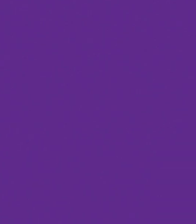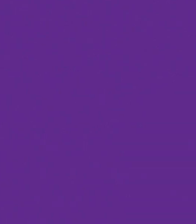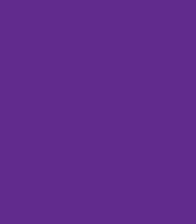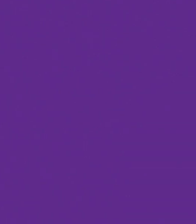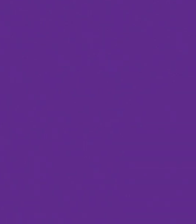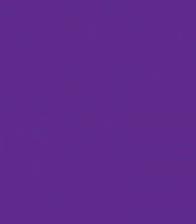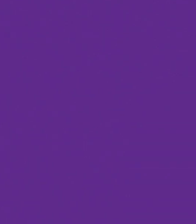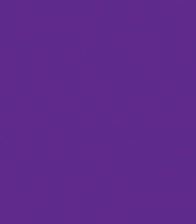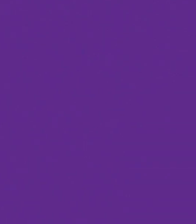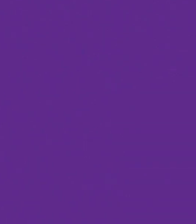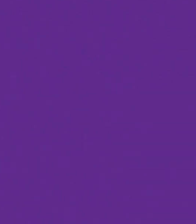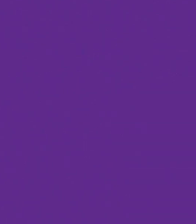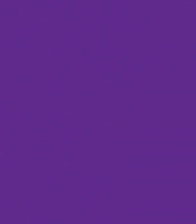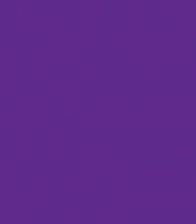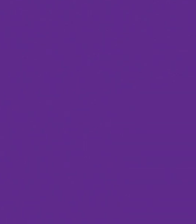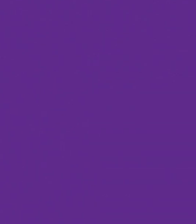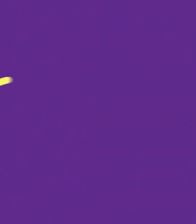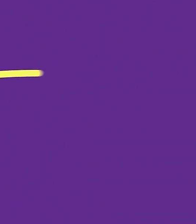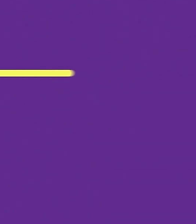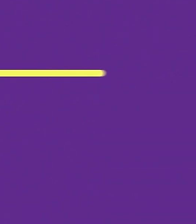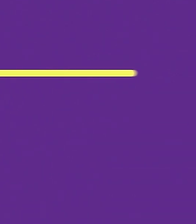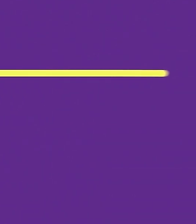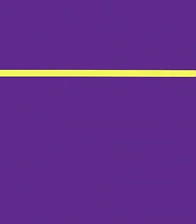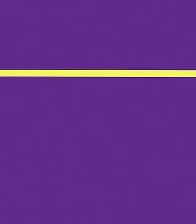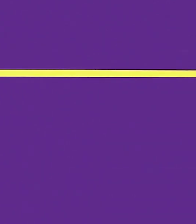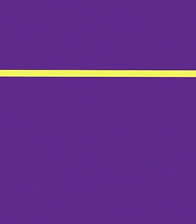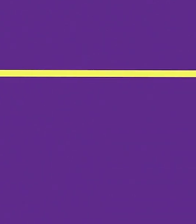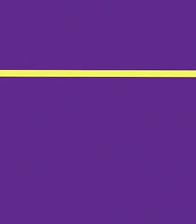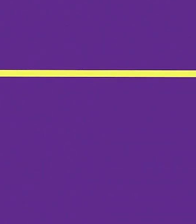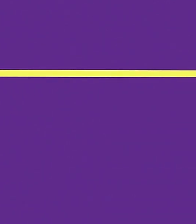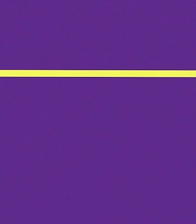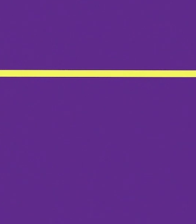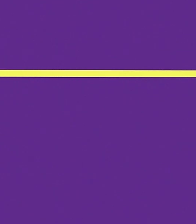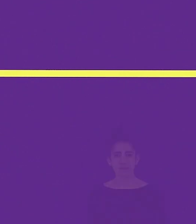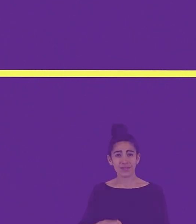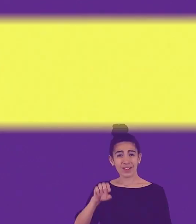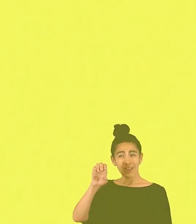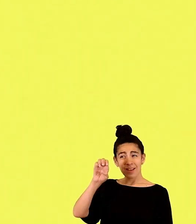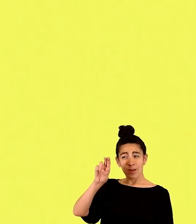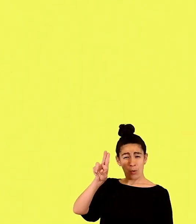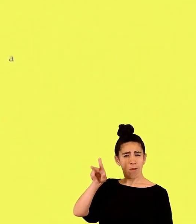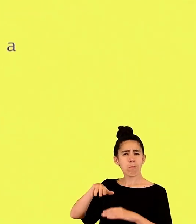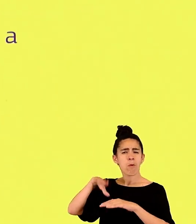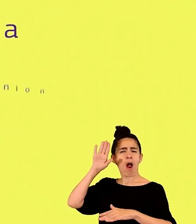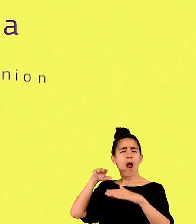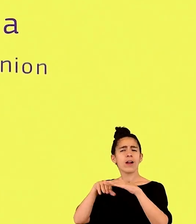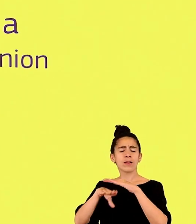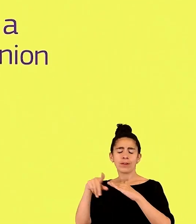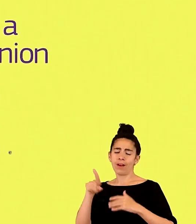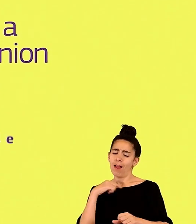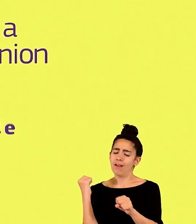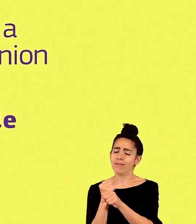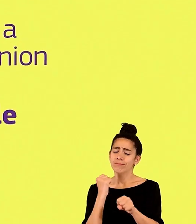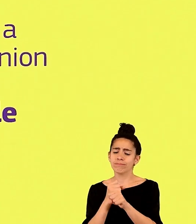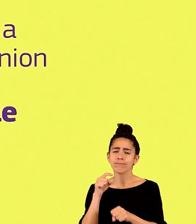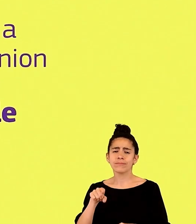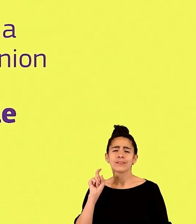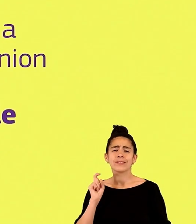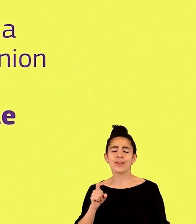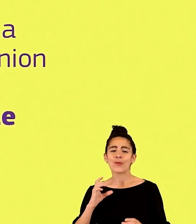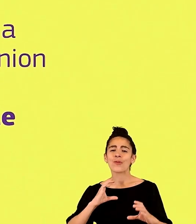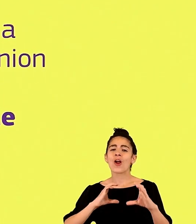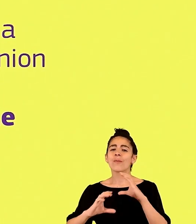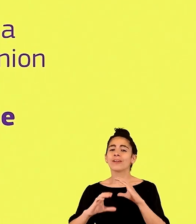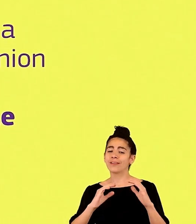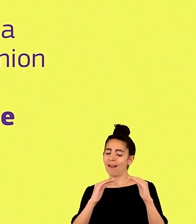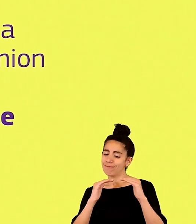it becomes a straight horizontal line. Voiceover on top of text appearing on screen. Working together to build a more accessible